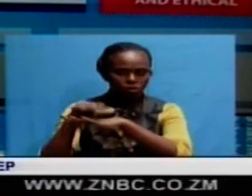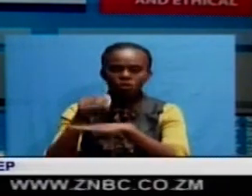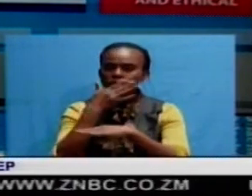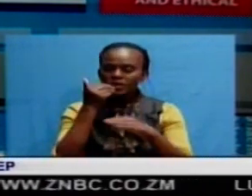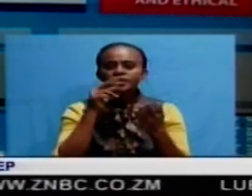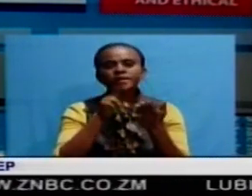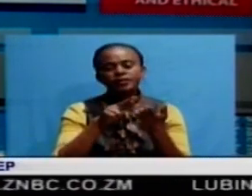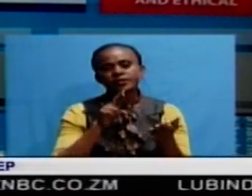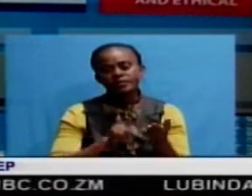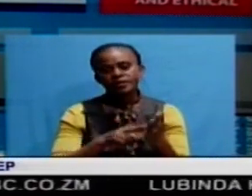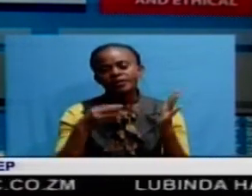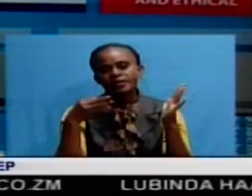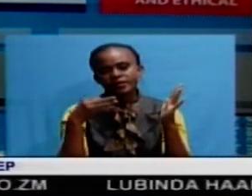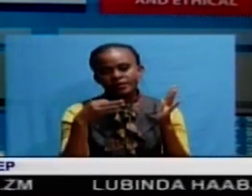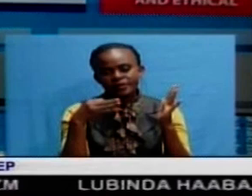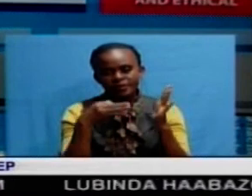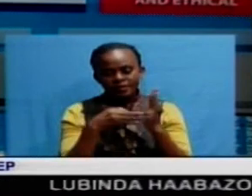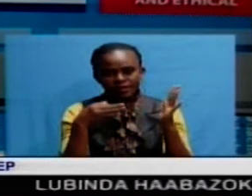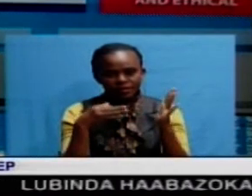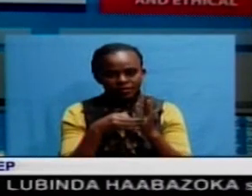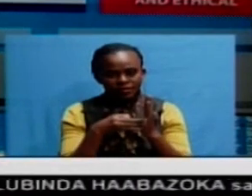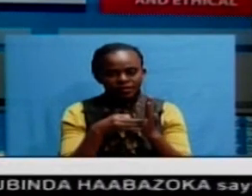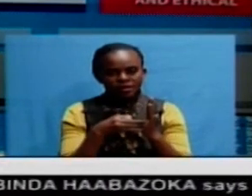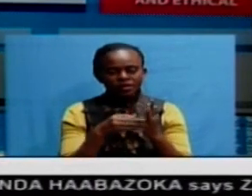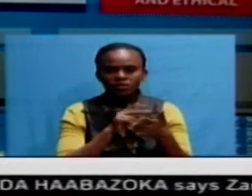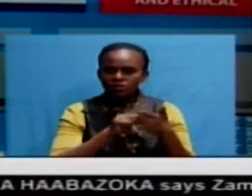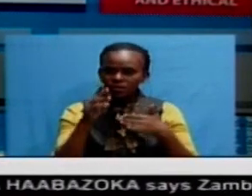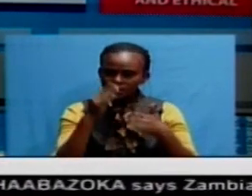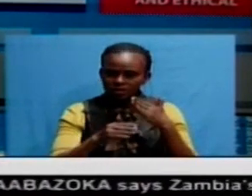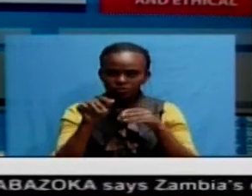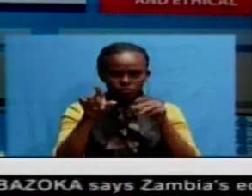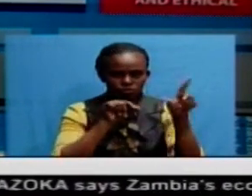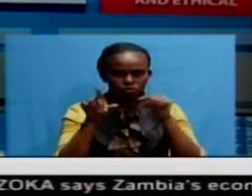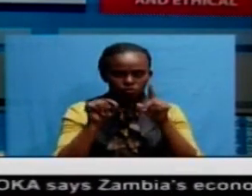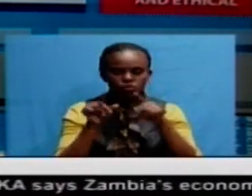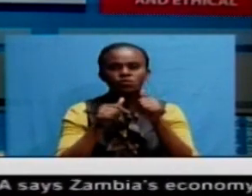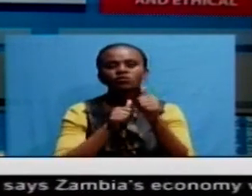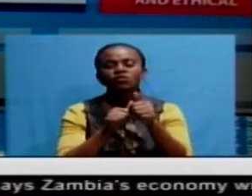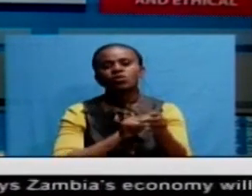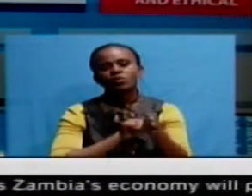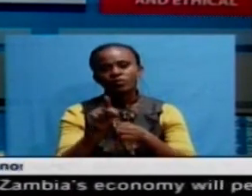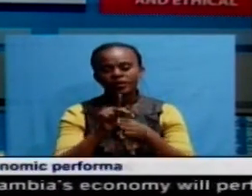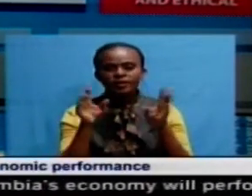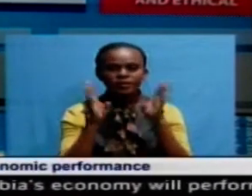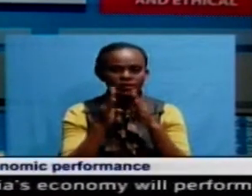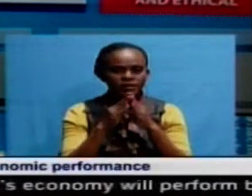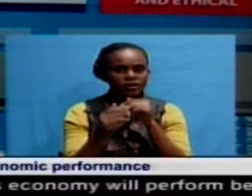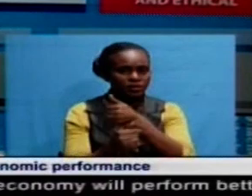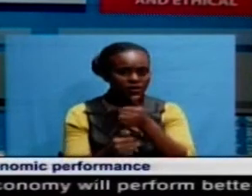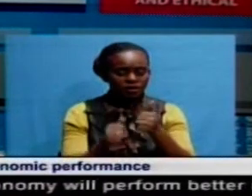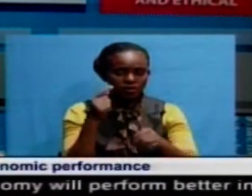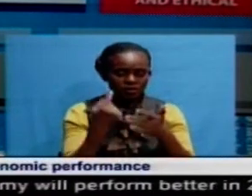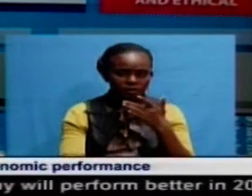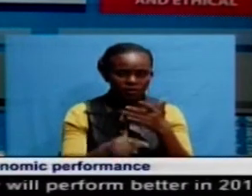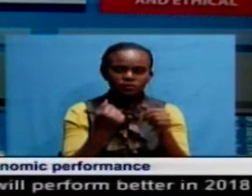Woodlands Stadium, further noting that players will be chosen on merit. The other resolution from the meeting was that the matters of shareholding